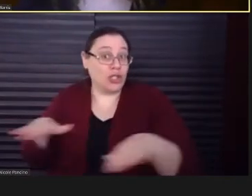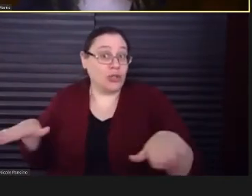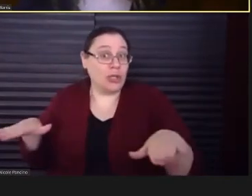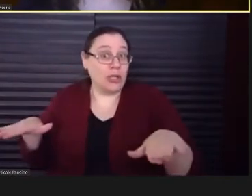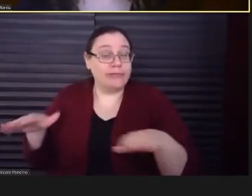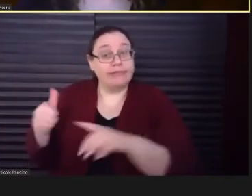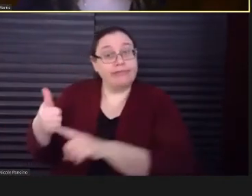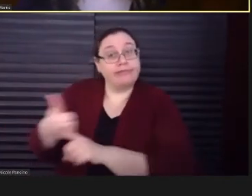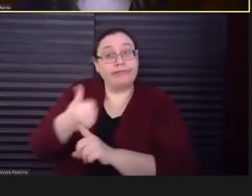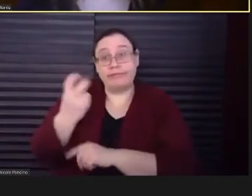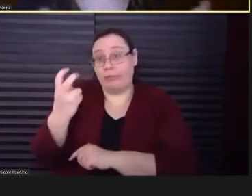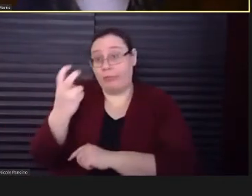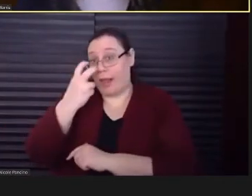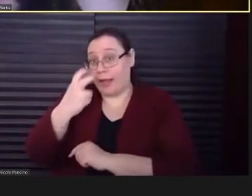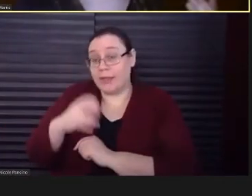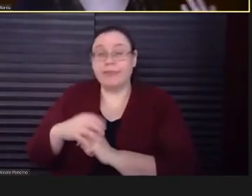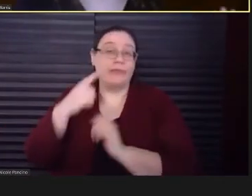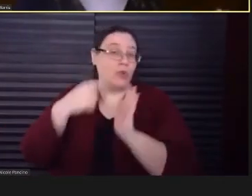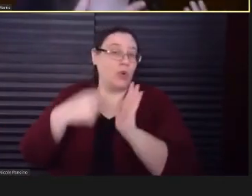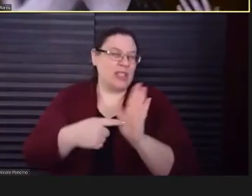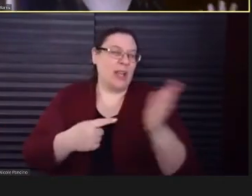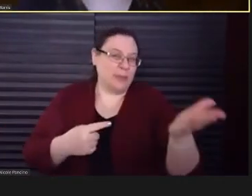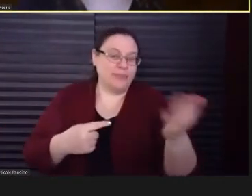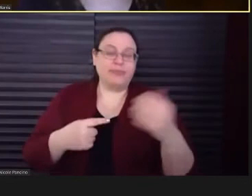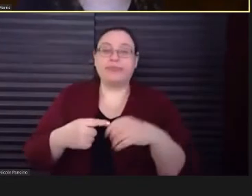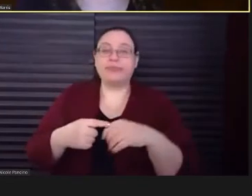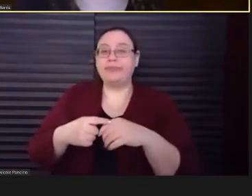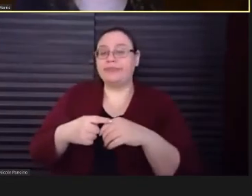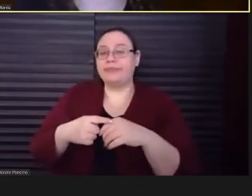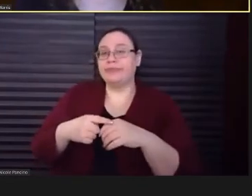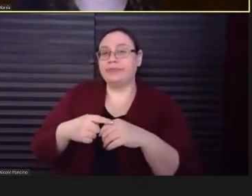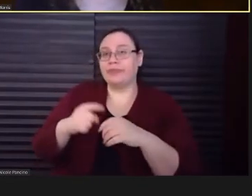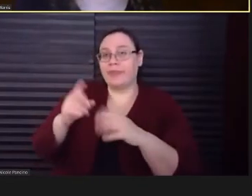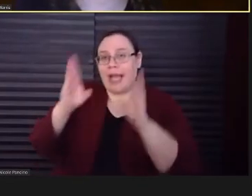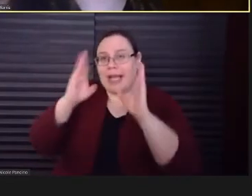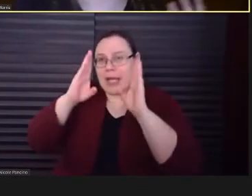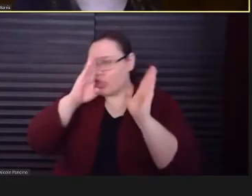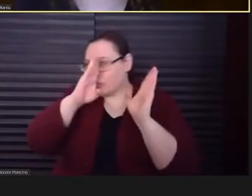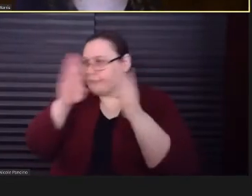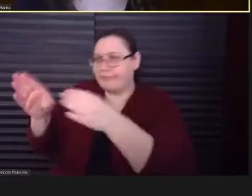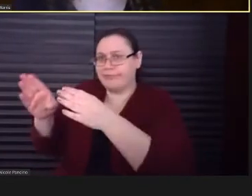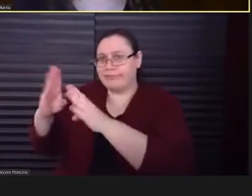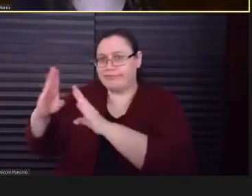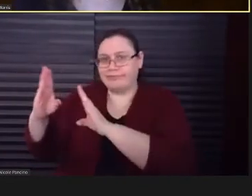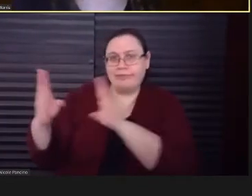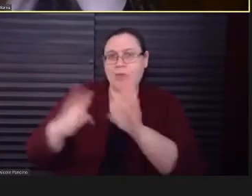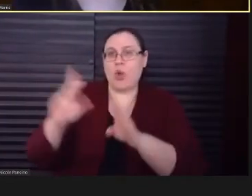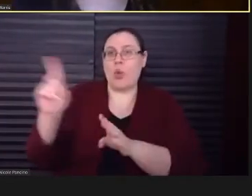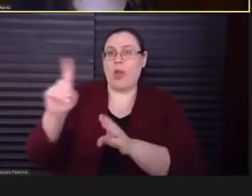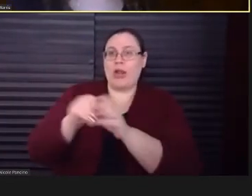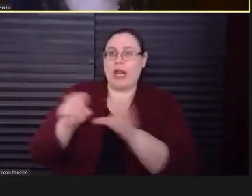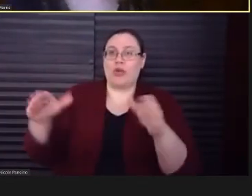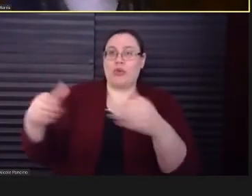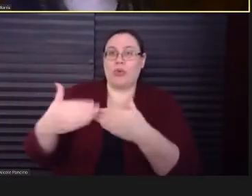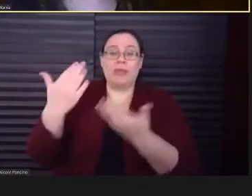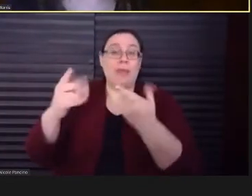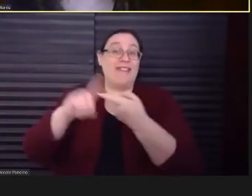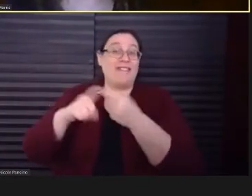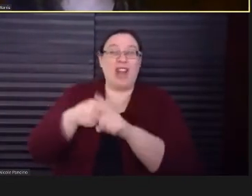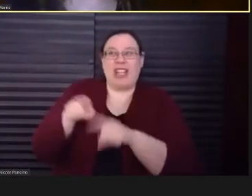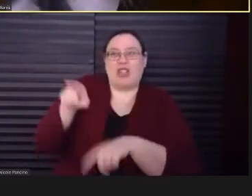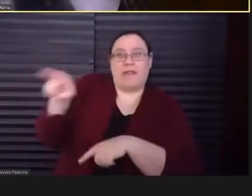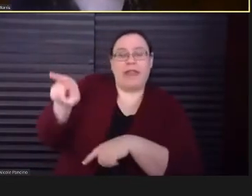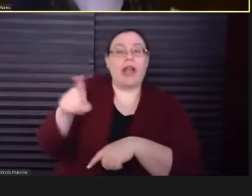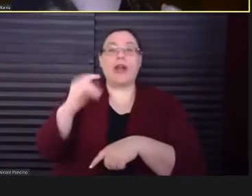are blind. For example, directing your attention to where in a room friends might be located if you walk into the